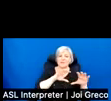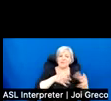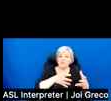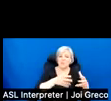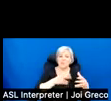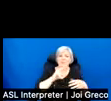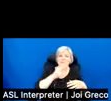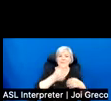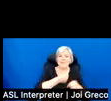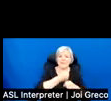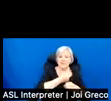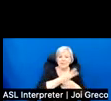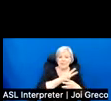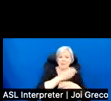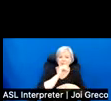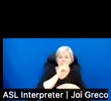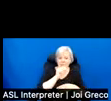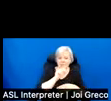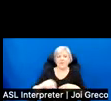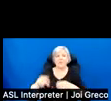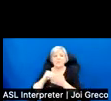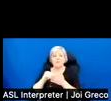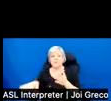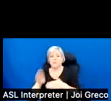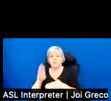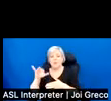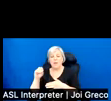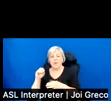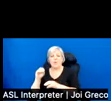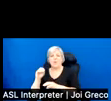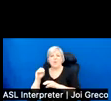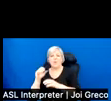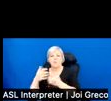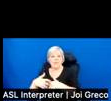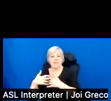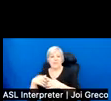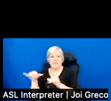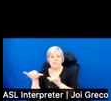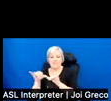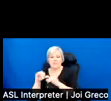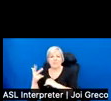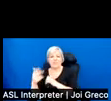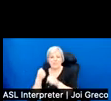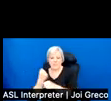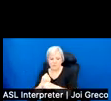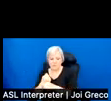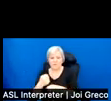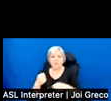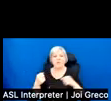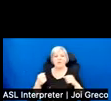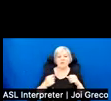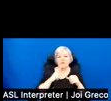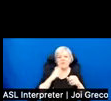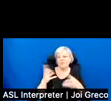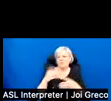in occupational therapy and students in their third year of biomechanical engineering. Groups have different volunteer clients recruited from the local